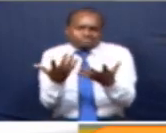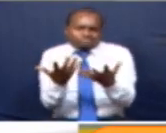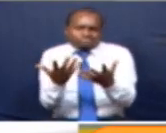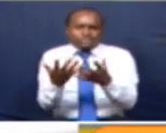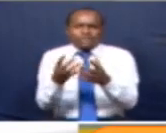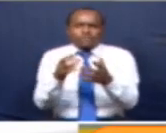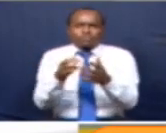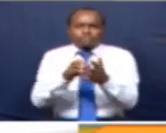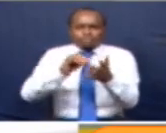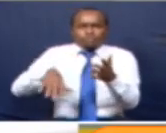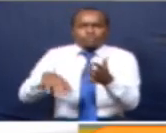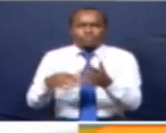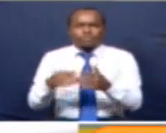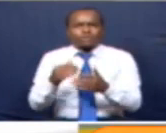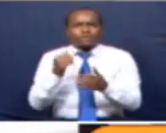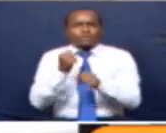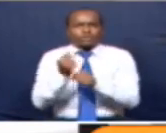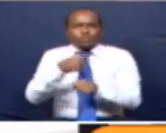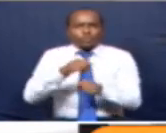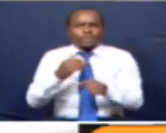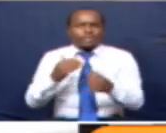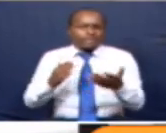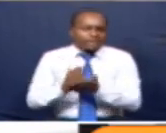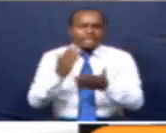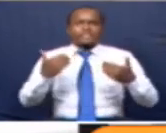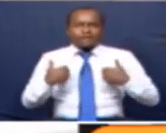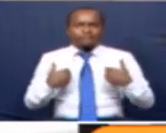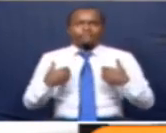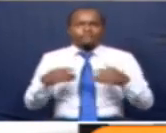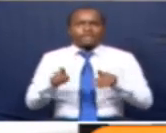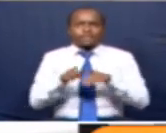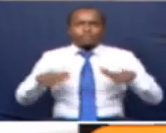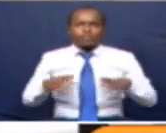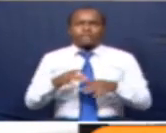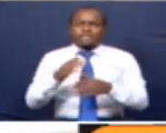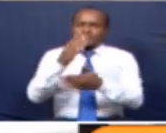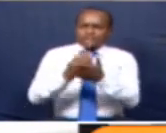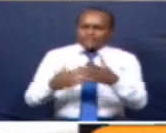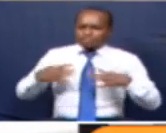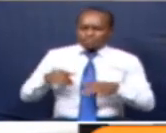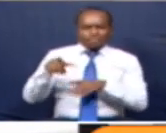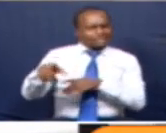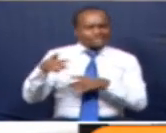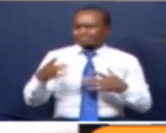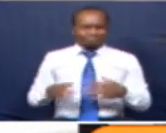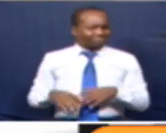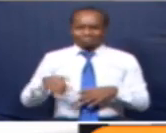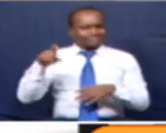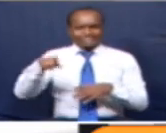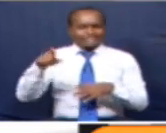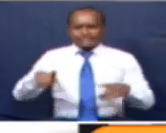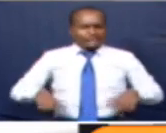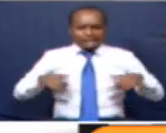we have the right as a people to say that some people have done such wrong that they do not deserve to live?